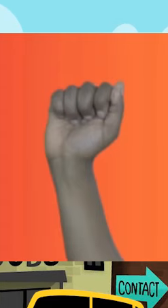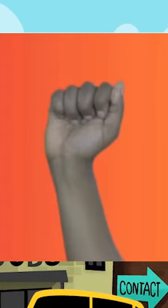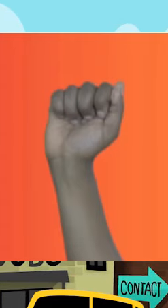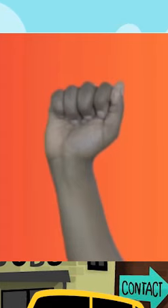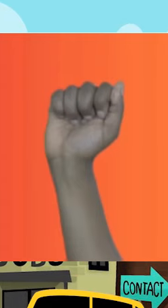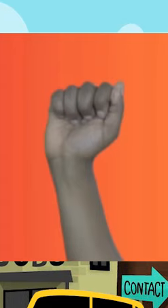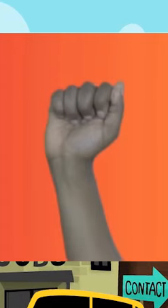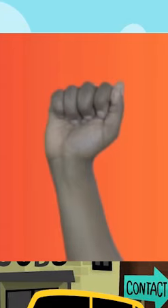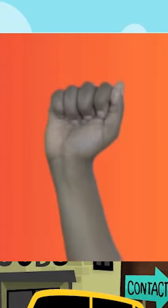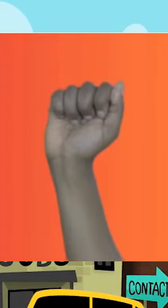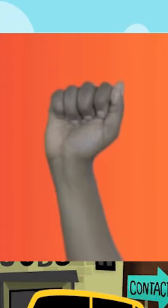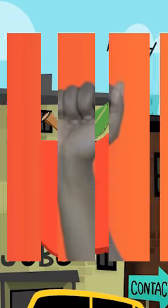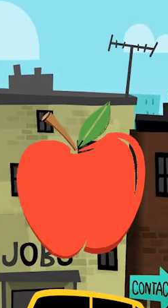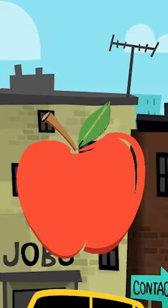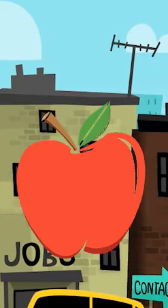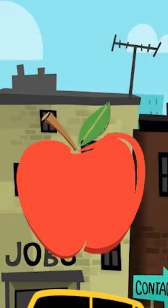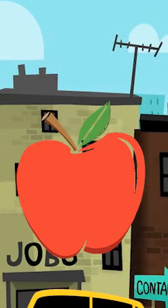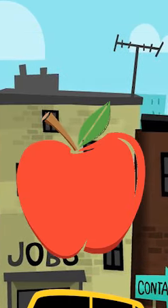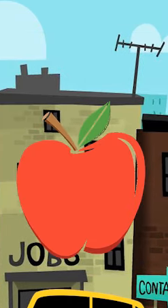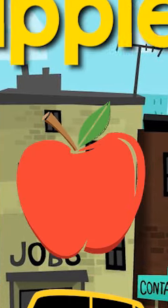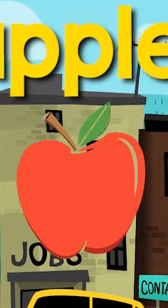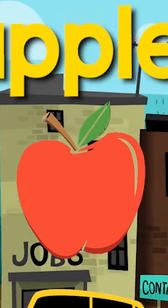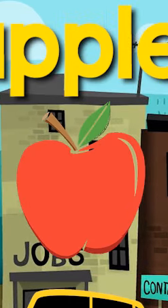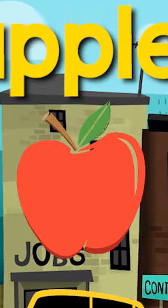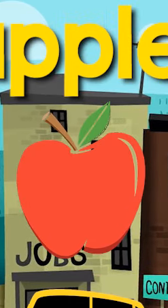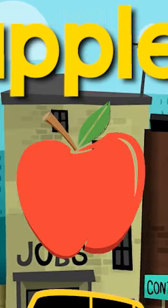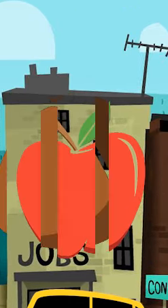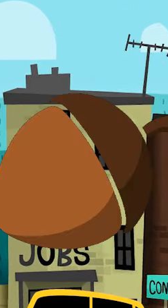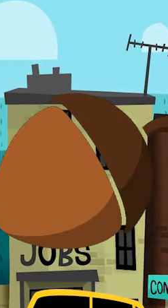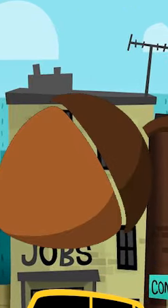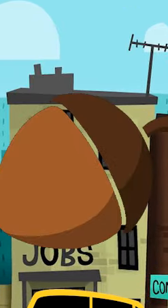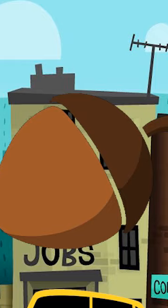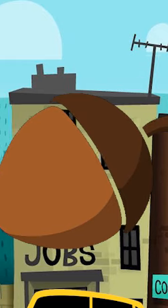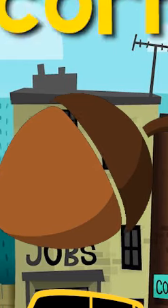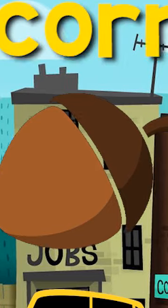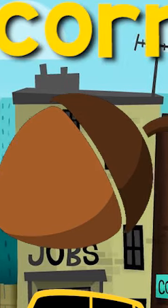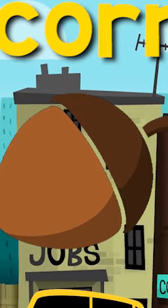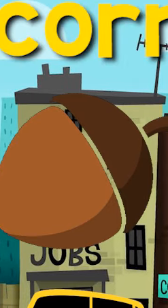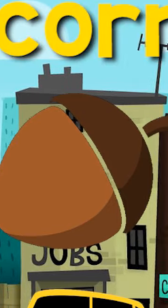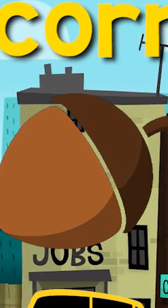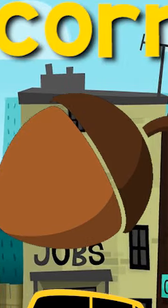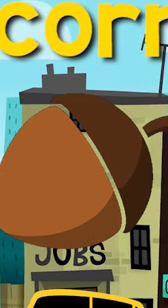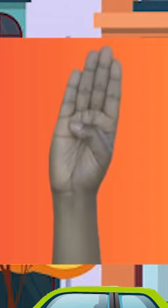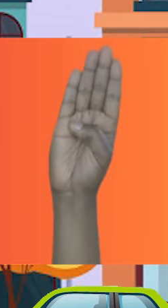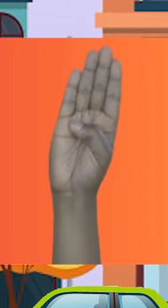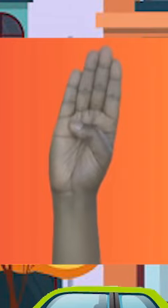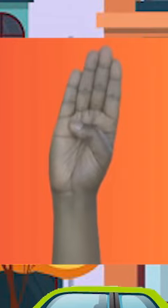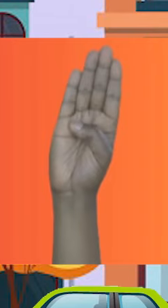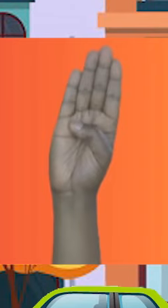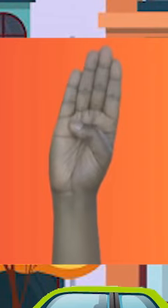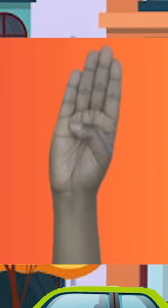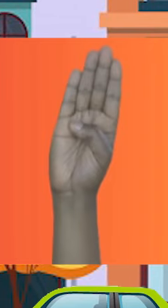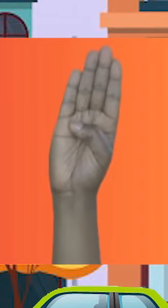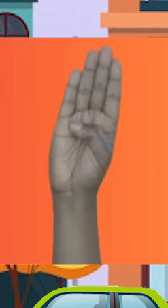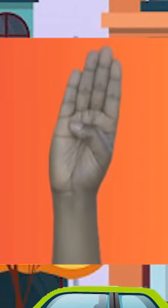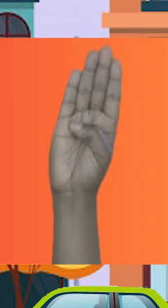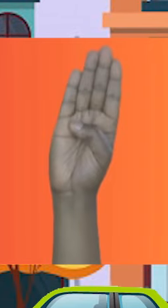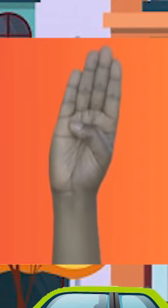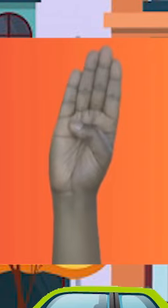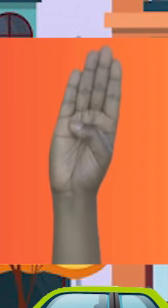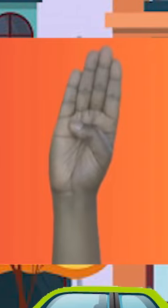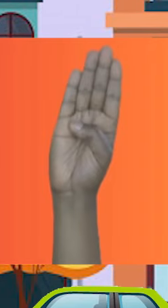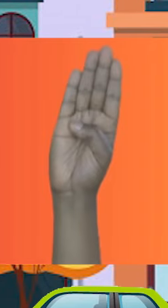This is the letter A. Apple. Do it. A, chord. Okay. This is the letter